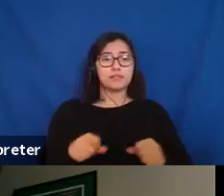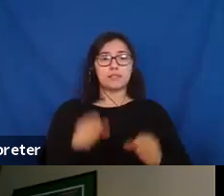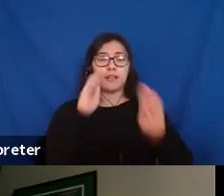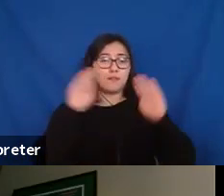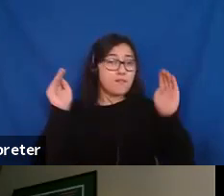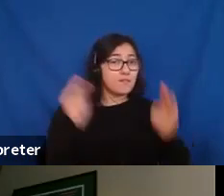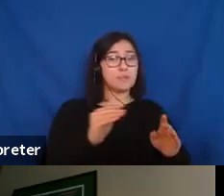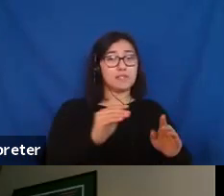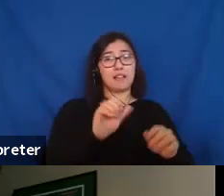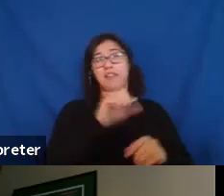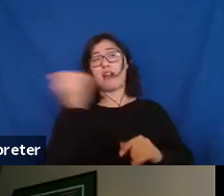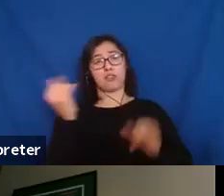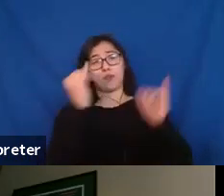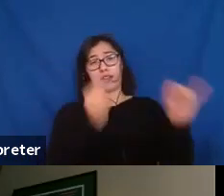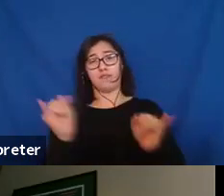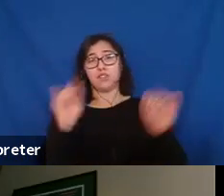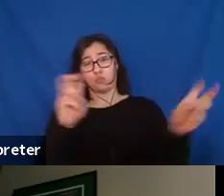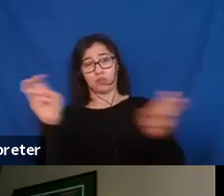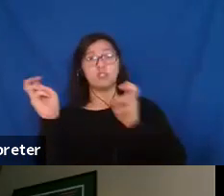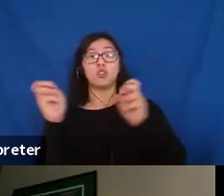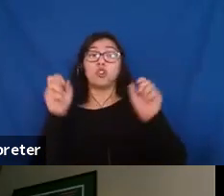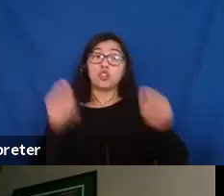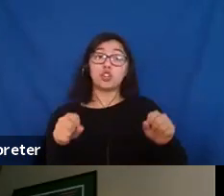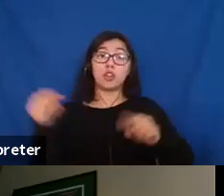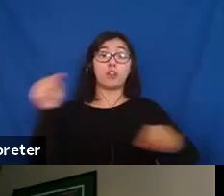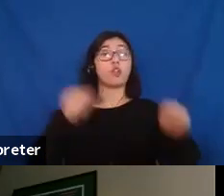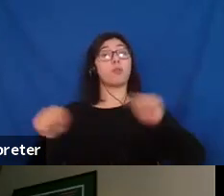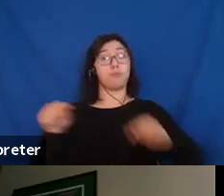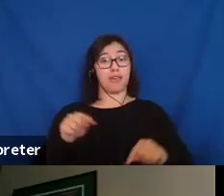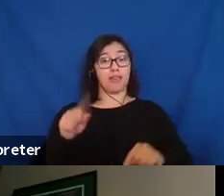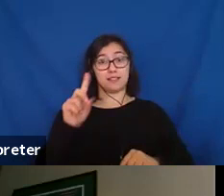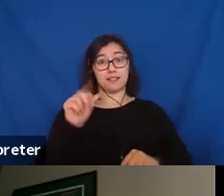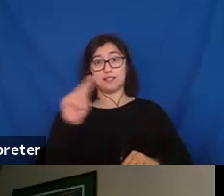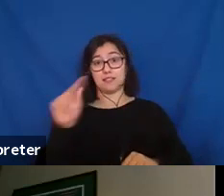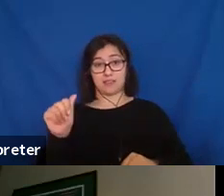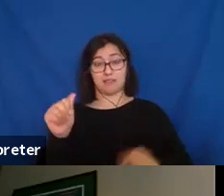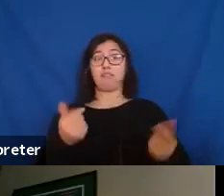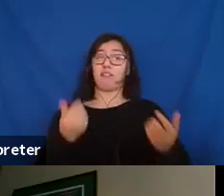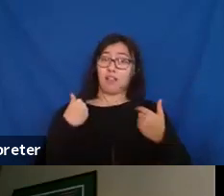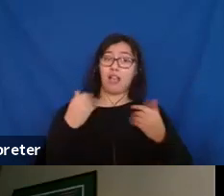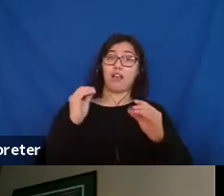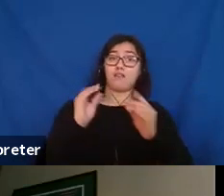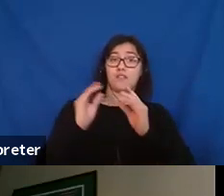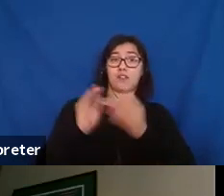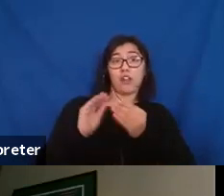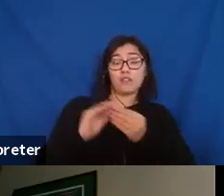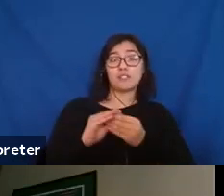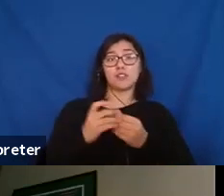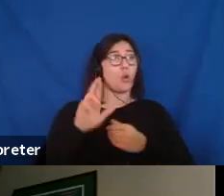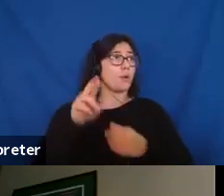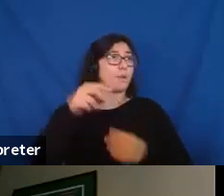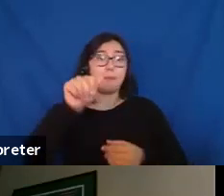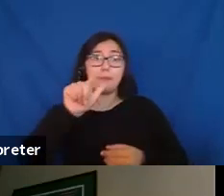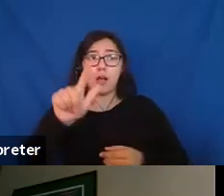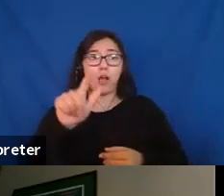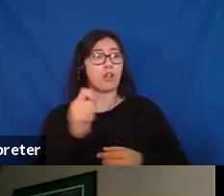the individual issues. She could always go back to Dana and have a conversation with her, or go back to Paul, or go back to any one of them and